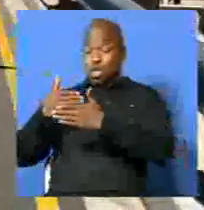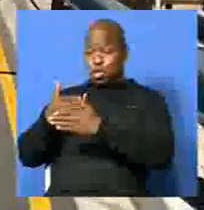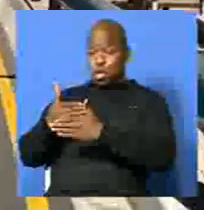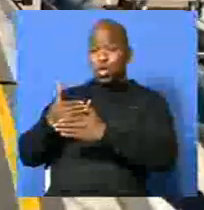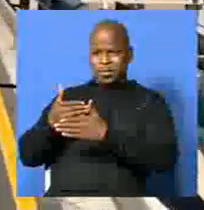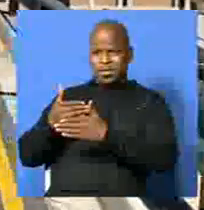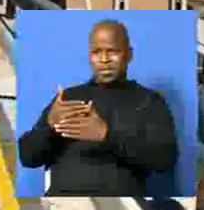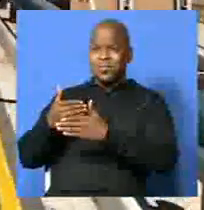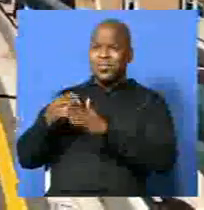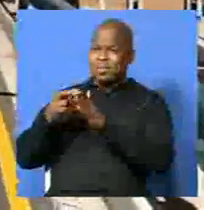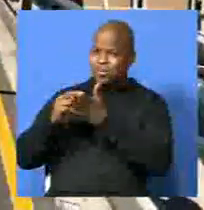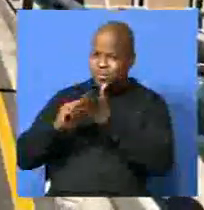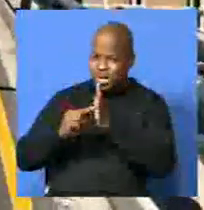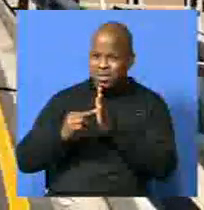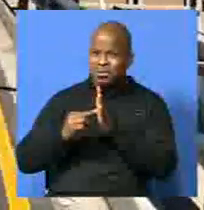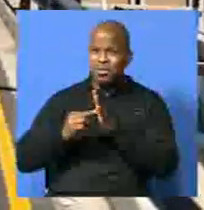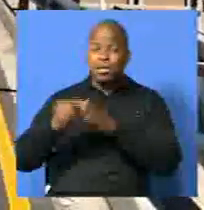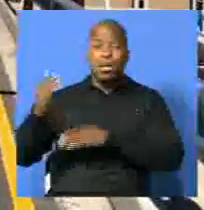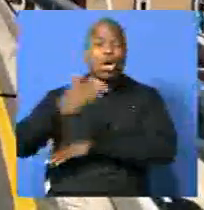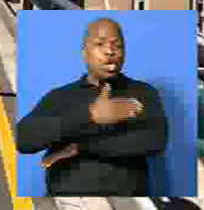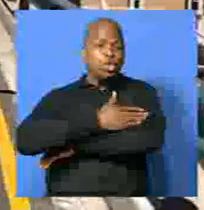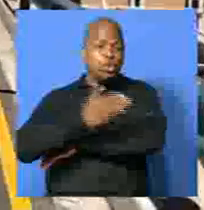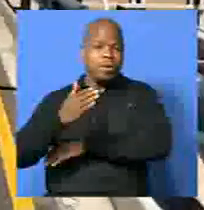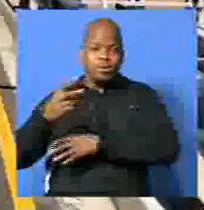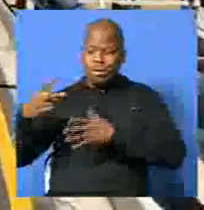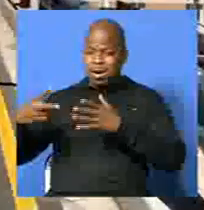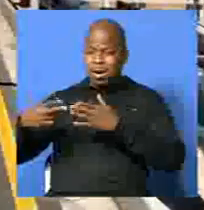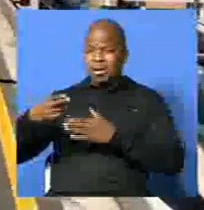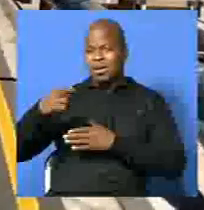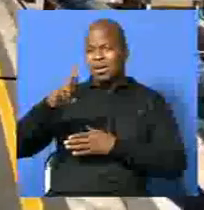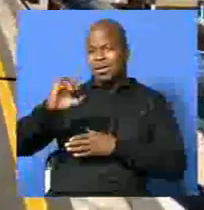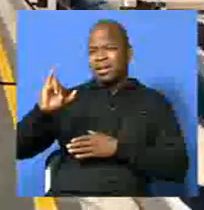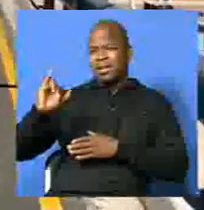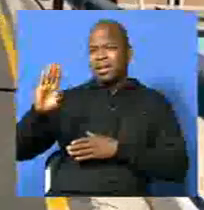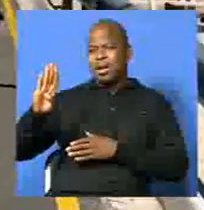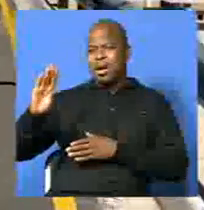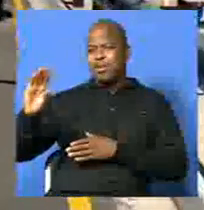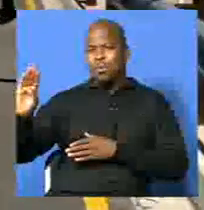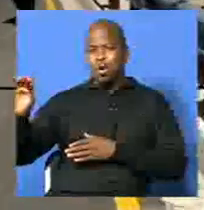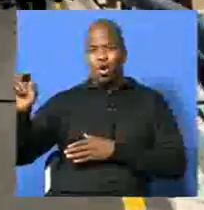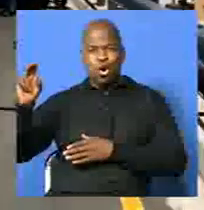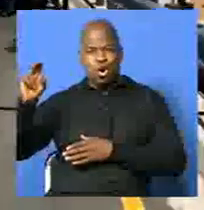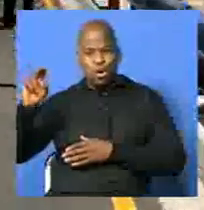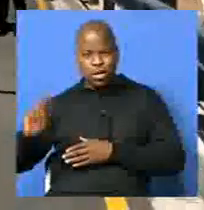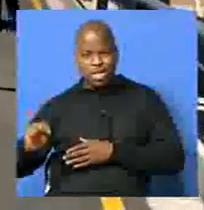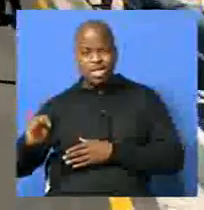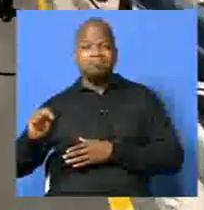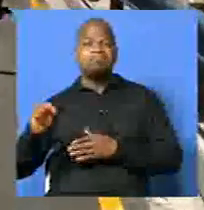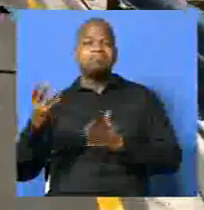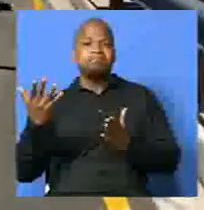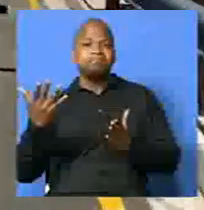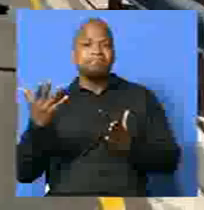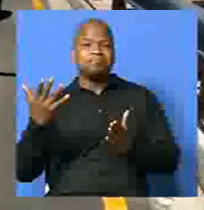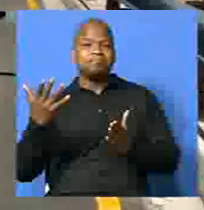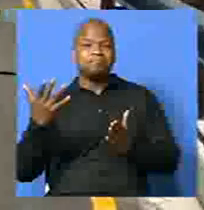gore go bula semmuso go kgata ribona ke tsere ba le go bitsa go teng ka Setswana but I think